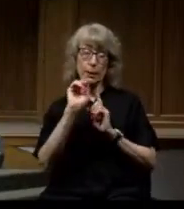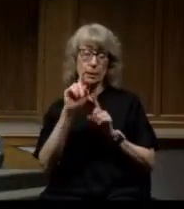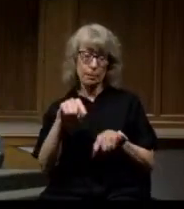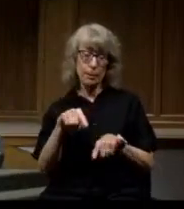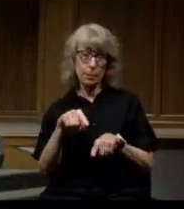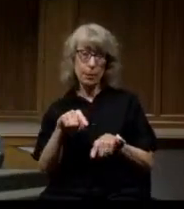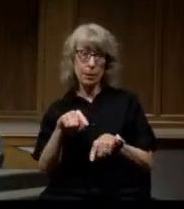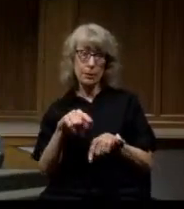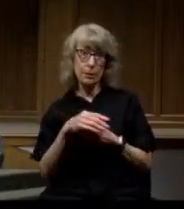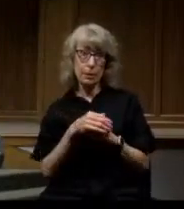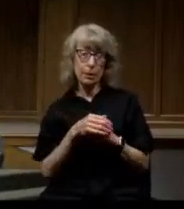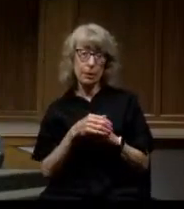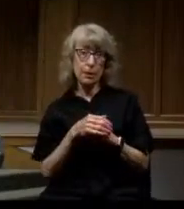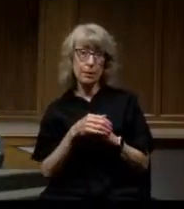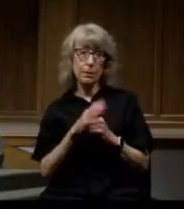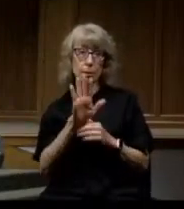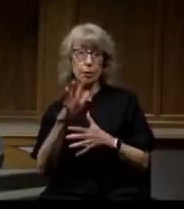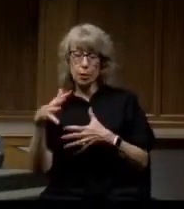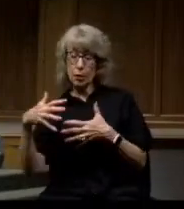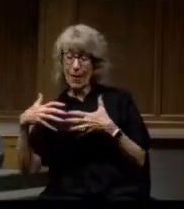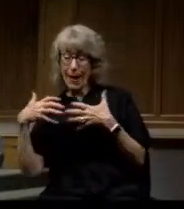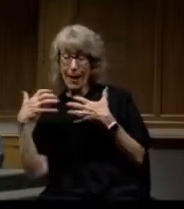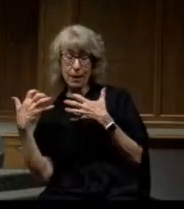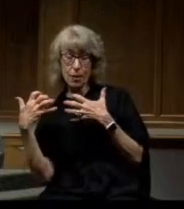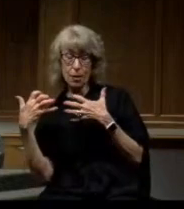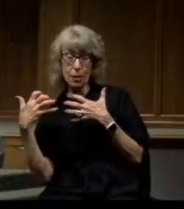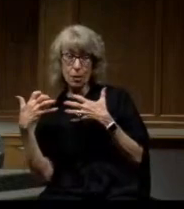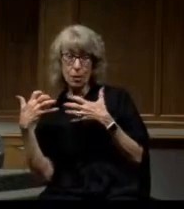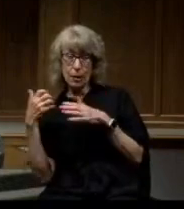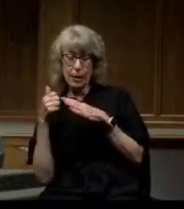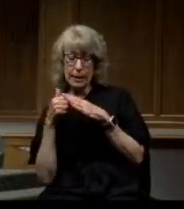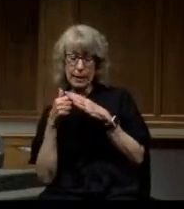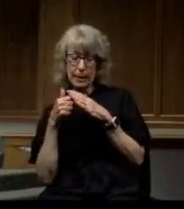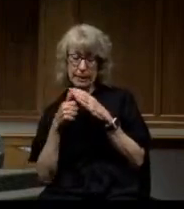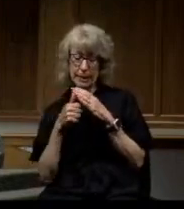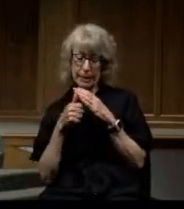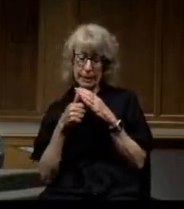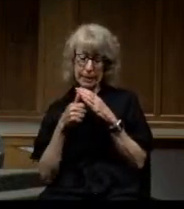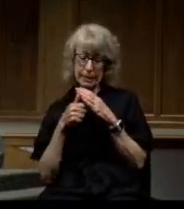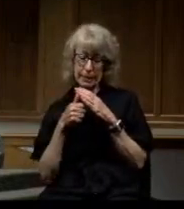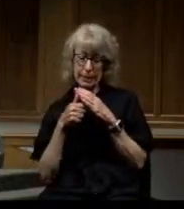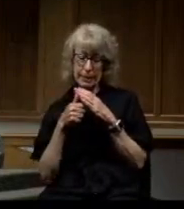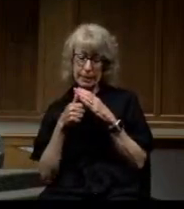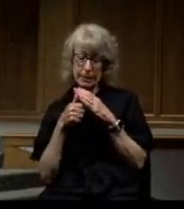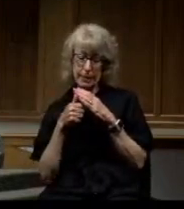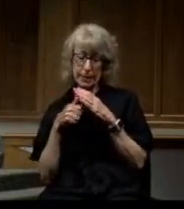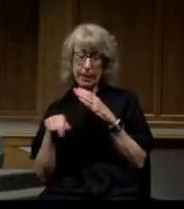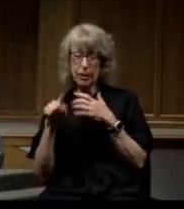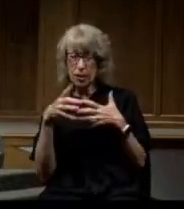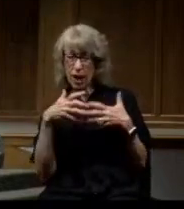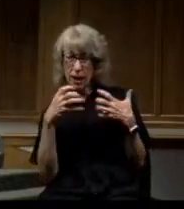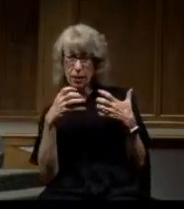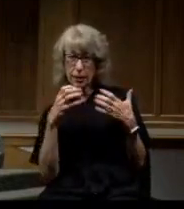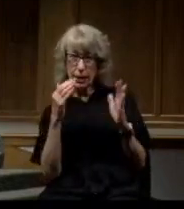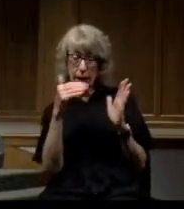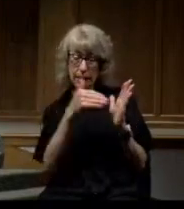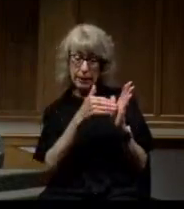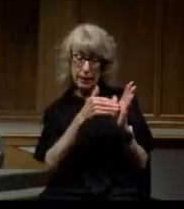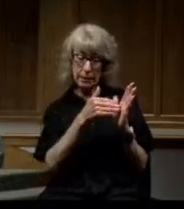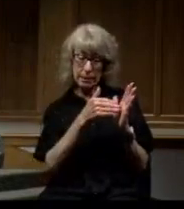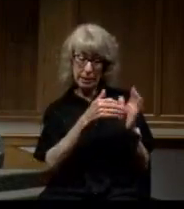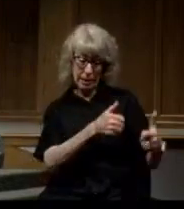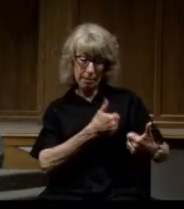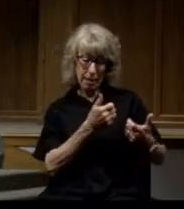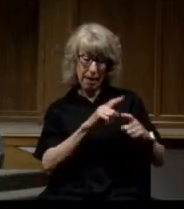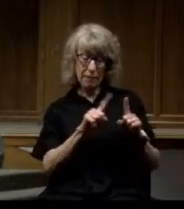anger towards life has become unconscious anger towards God. Paul put it brilliantly in Ephesians 4 when he said this, "Do not